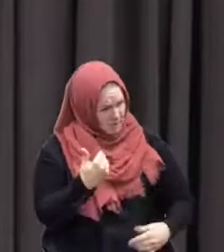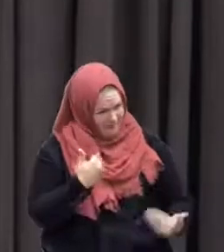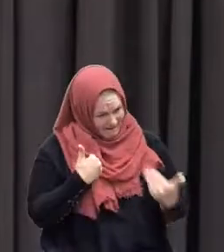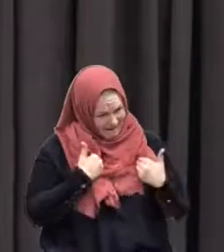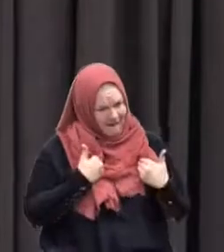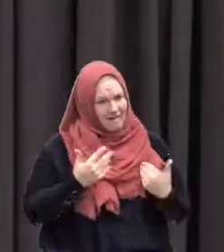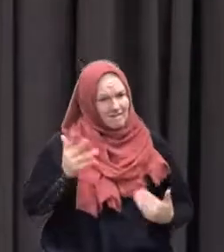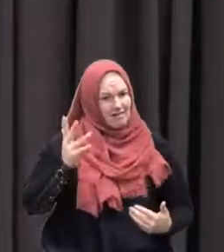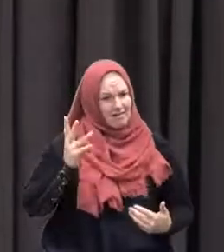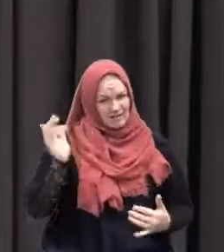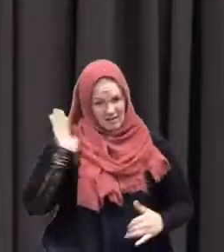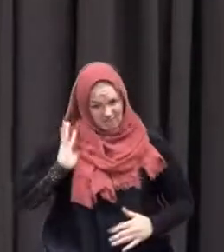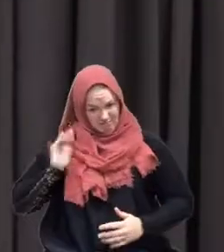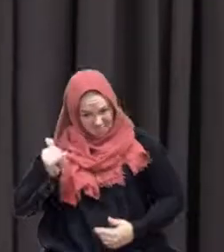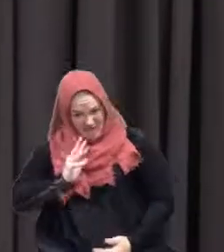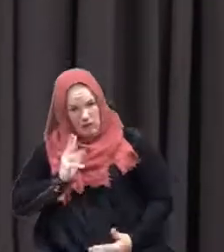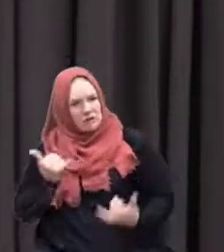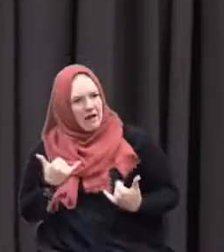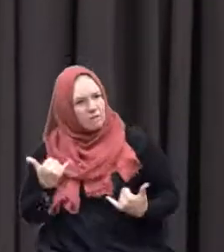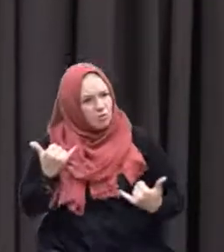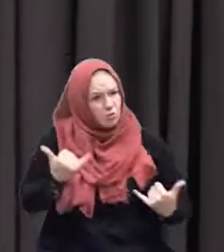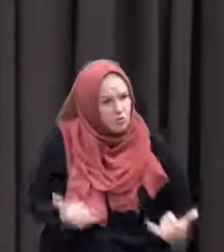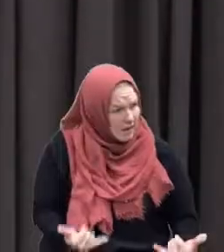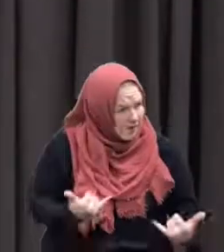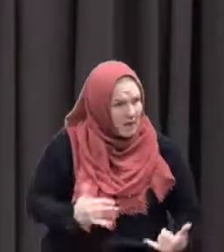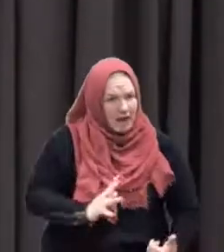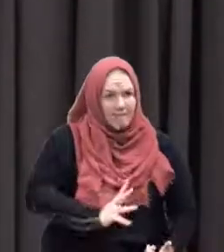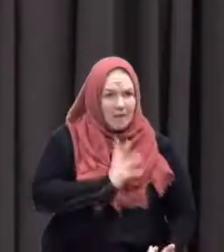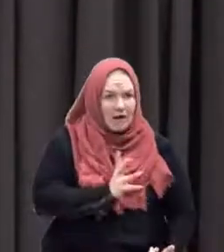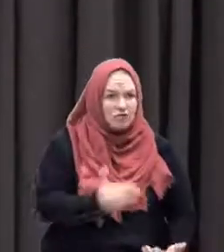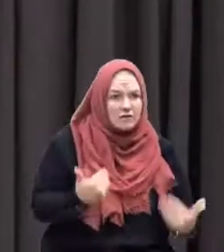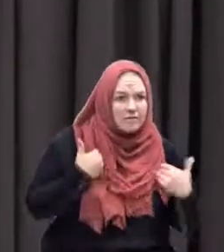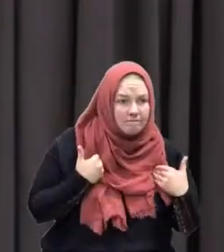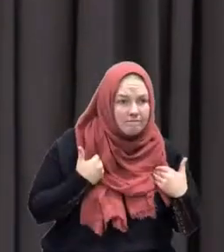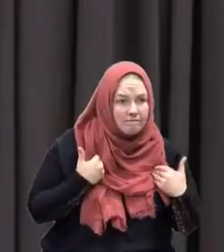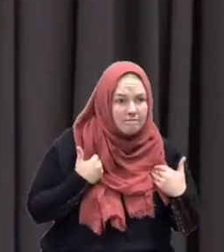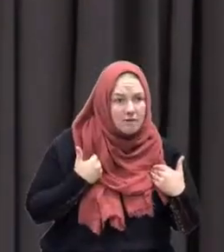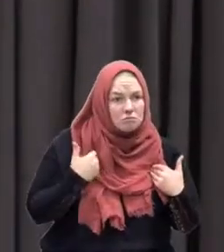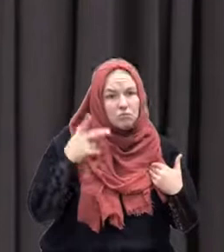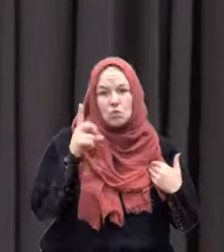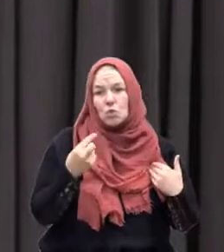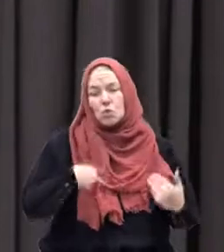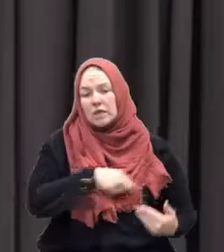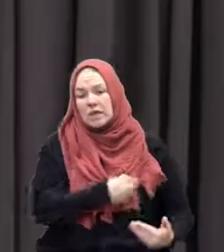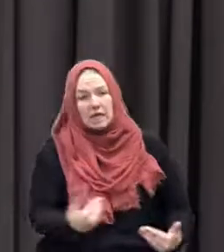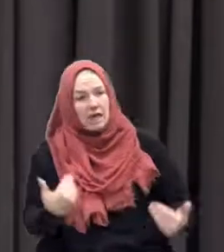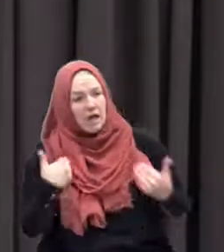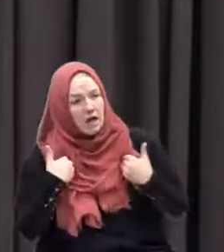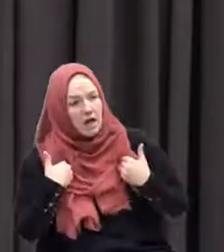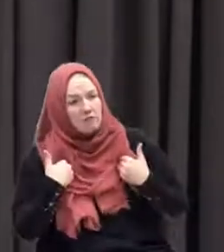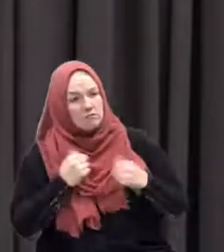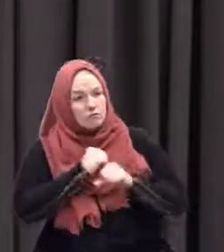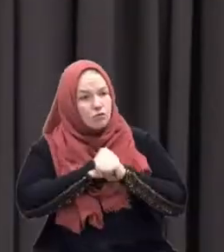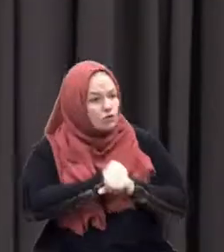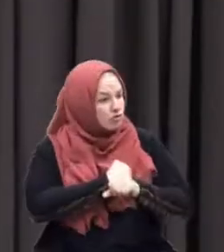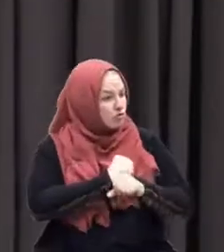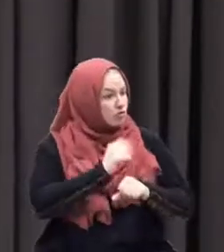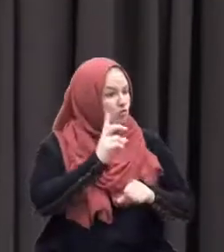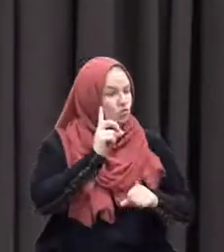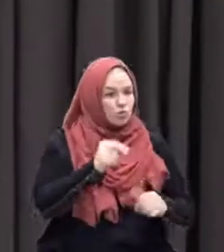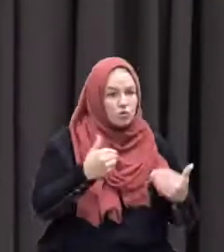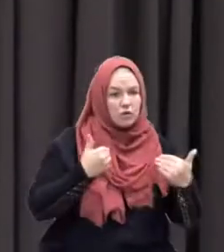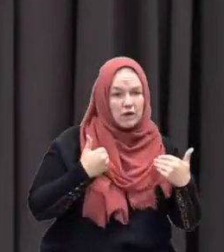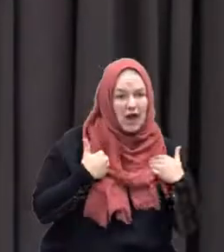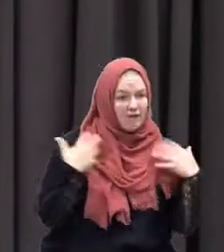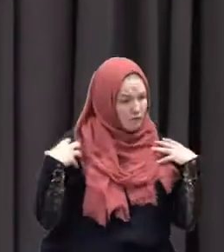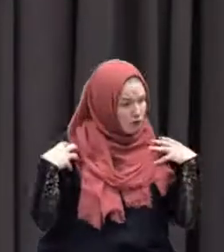like those pre-Islamic Arabs? Do we have the protection? Do we have the magnanimity,